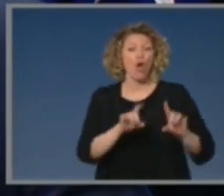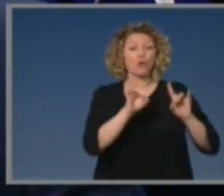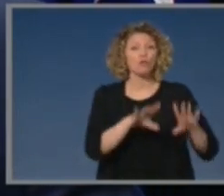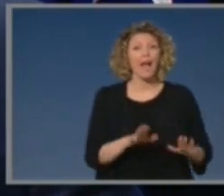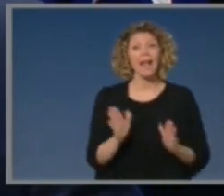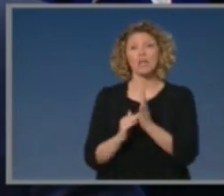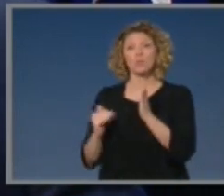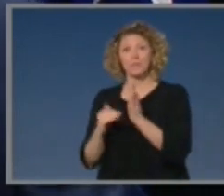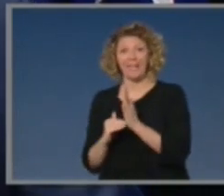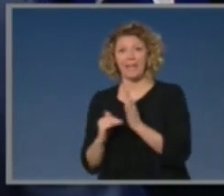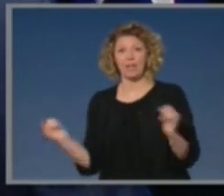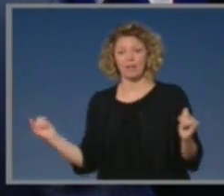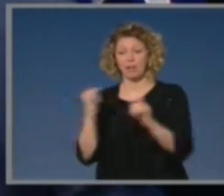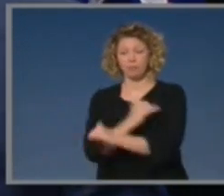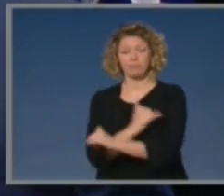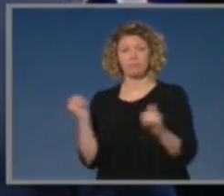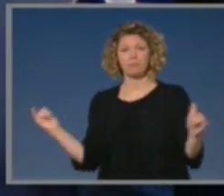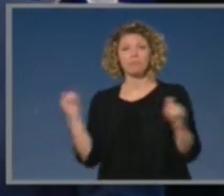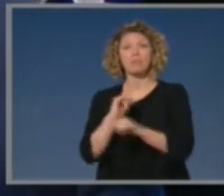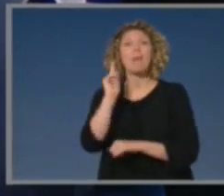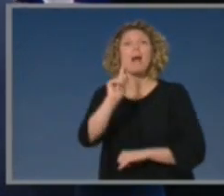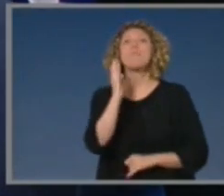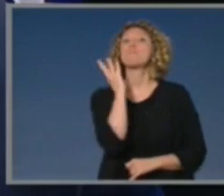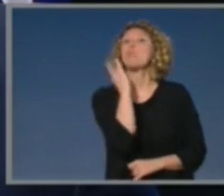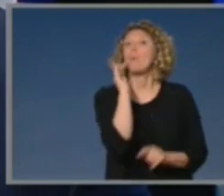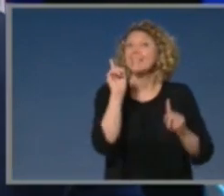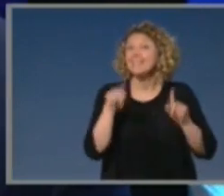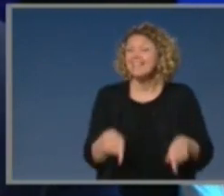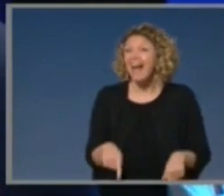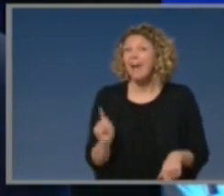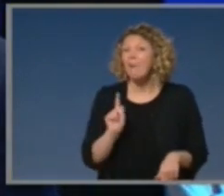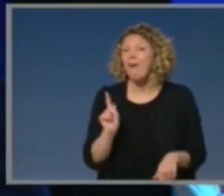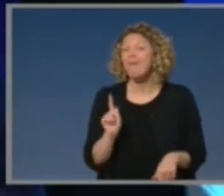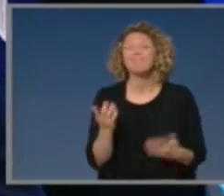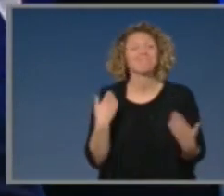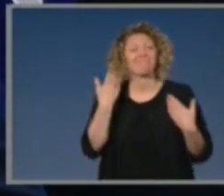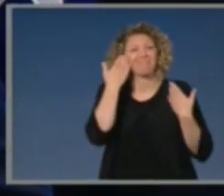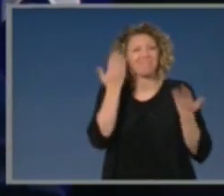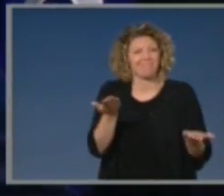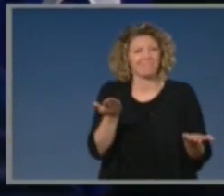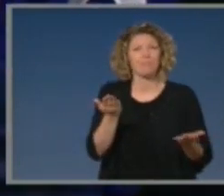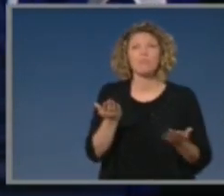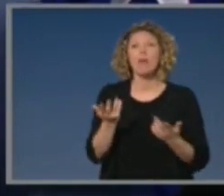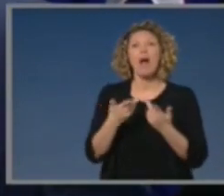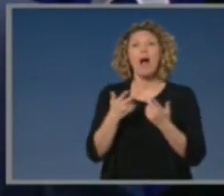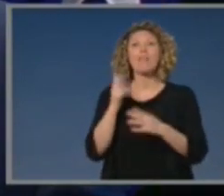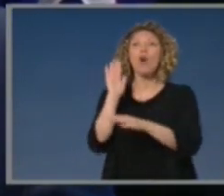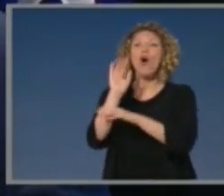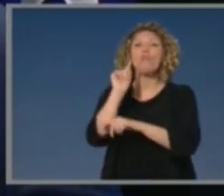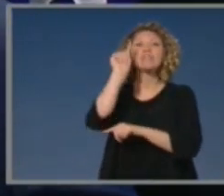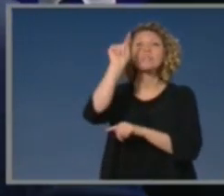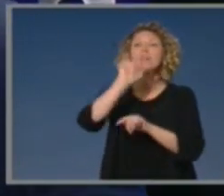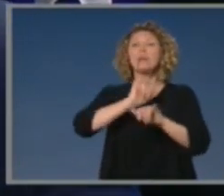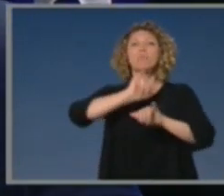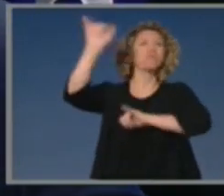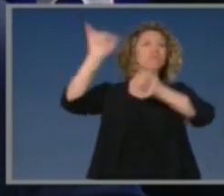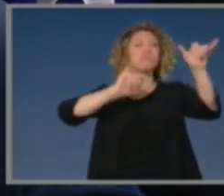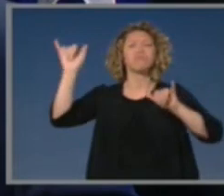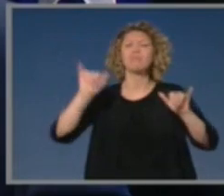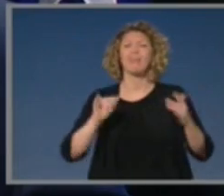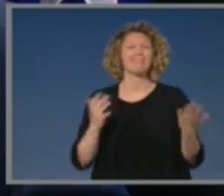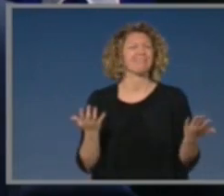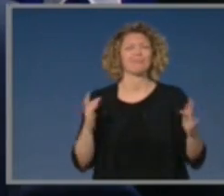most obvious place for that to start is between Australia and New Zealand. And we could see that happening, but it's not something that's about to happen next week